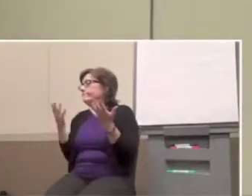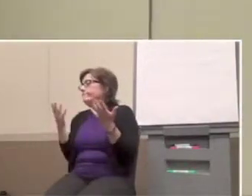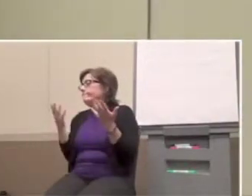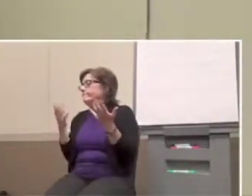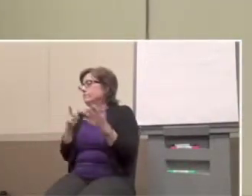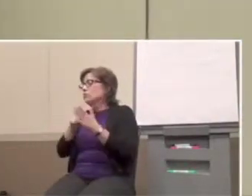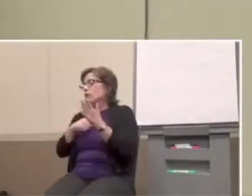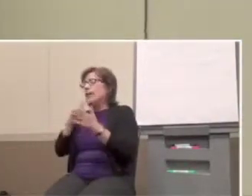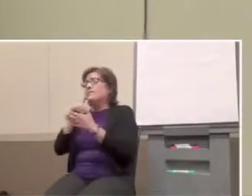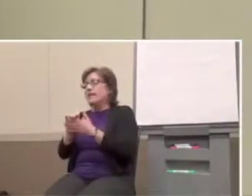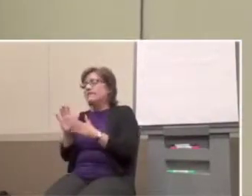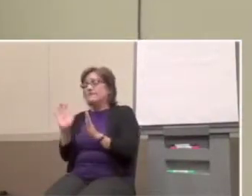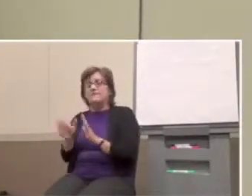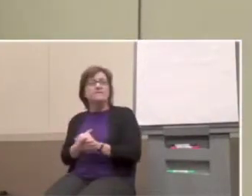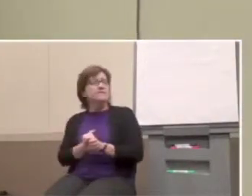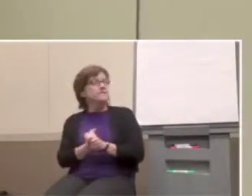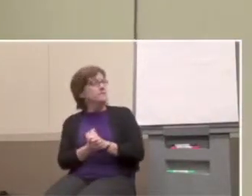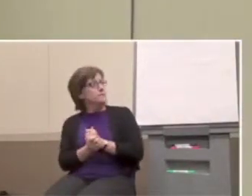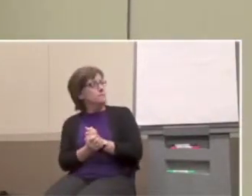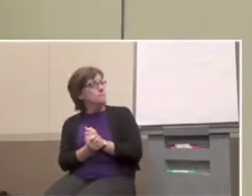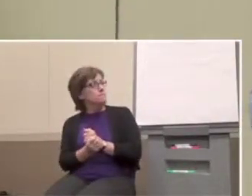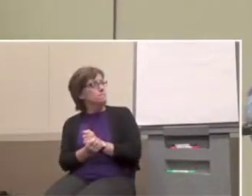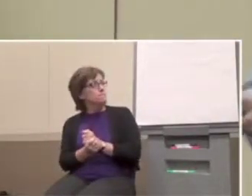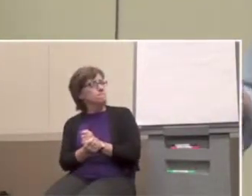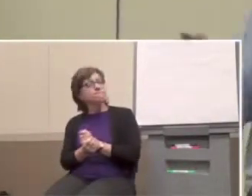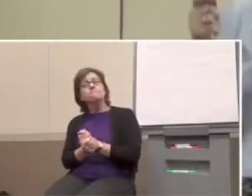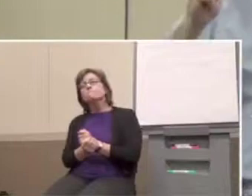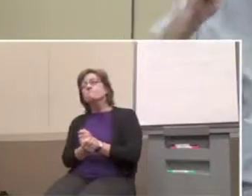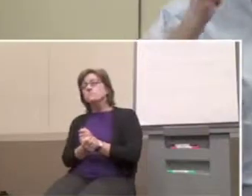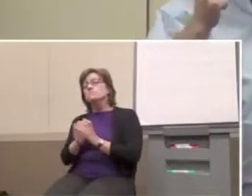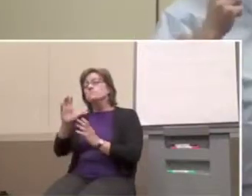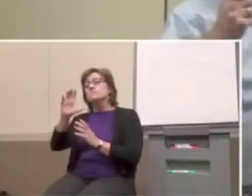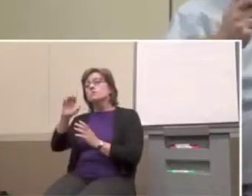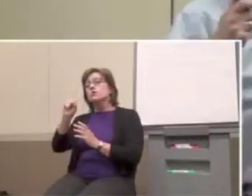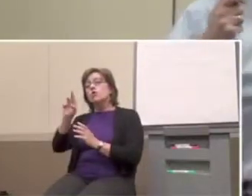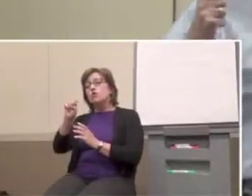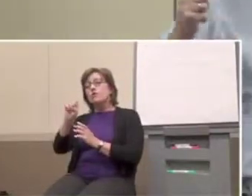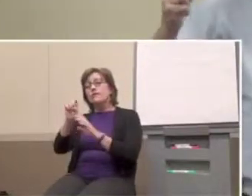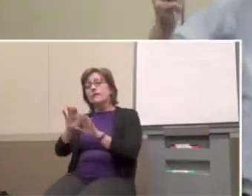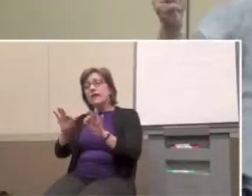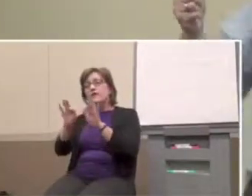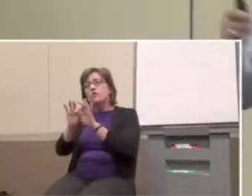Okay, so let's talk about some core values and beliefs. First off,